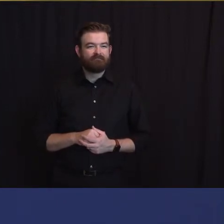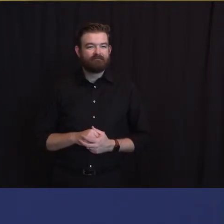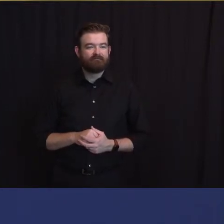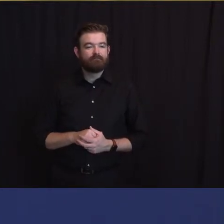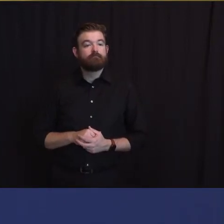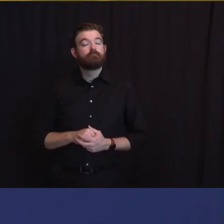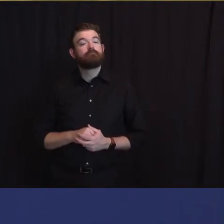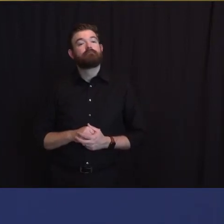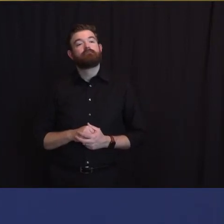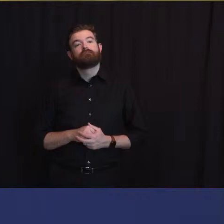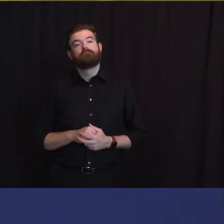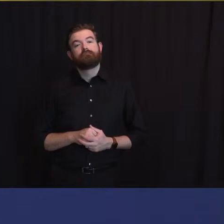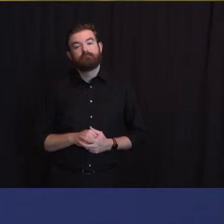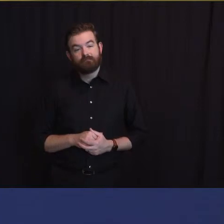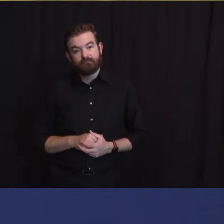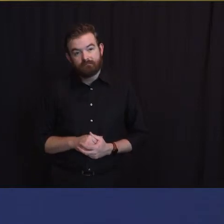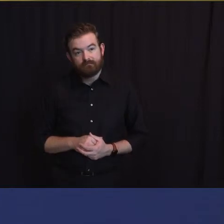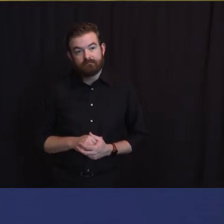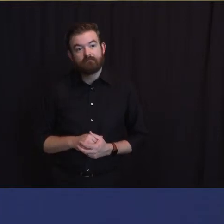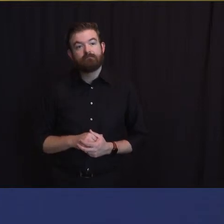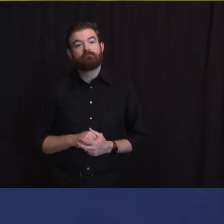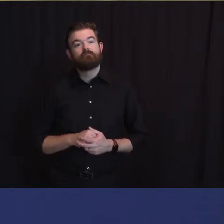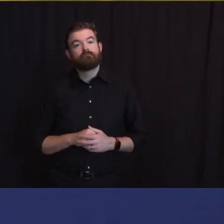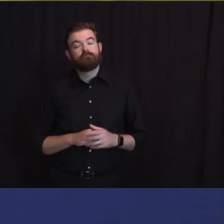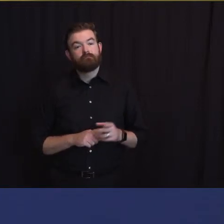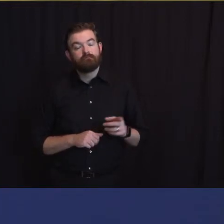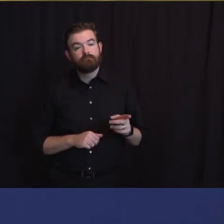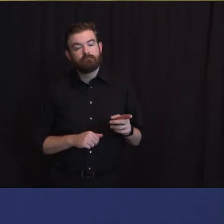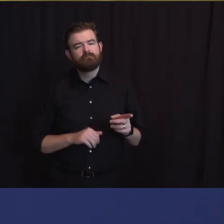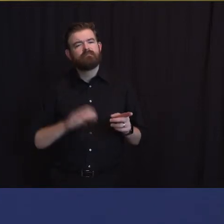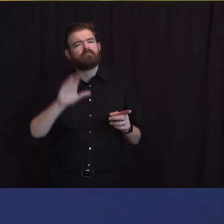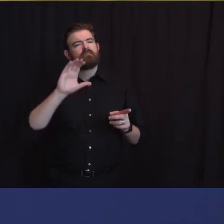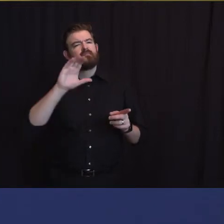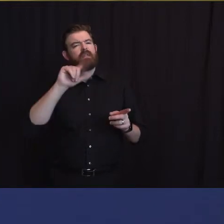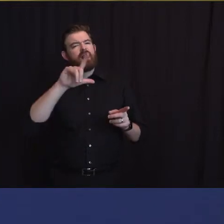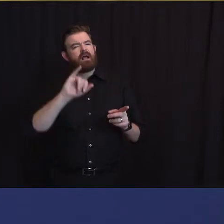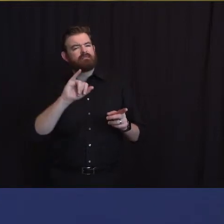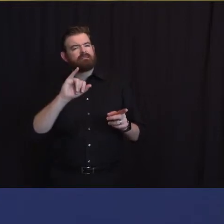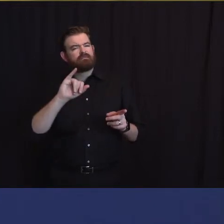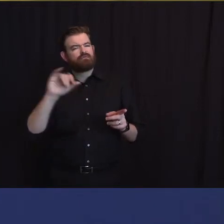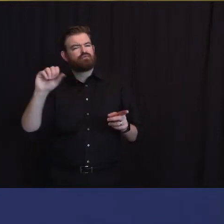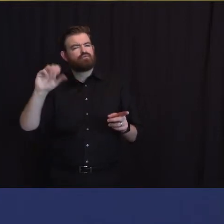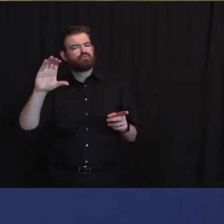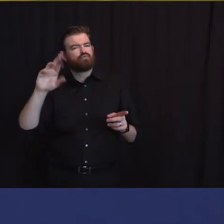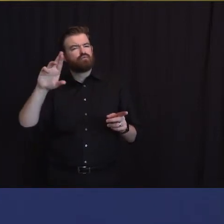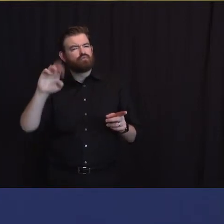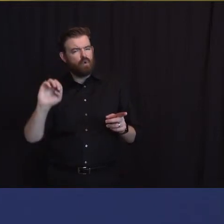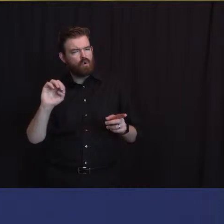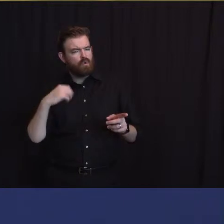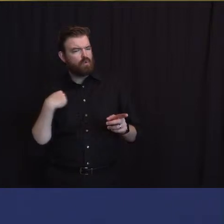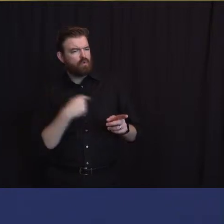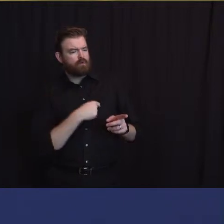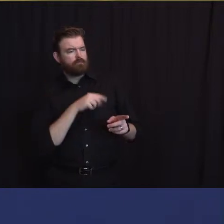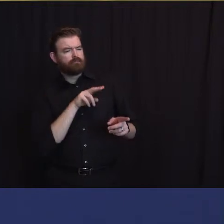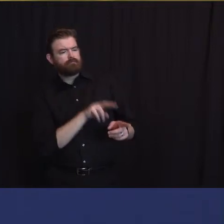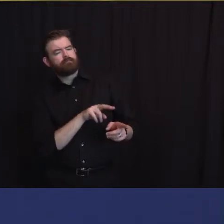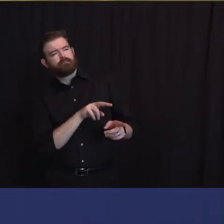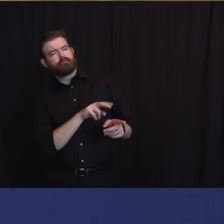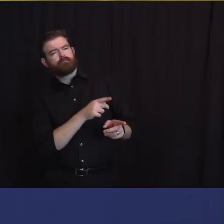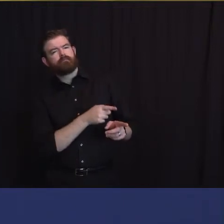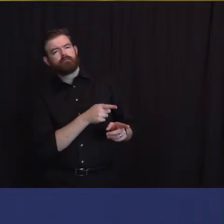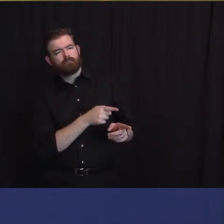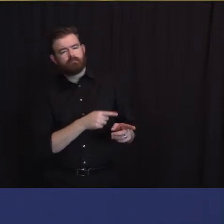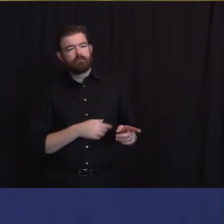state. But you get into very dangerous unintended consequences if you try to localize